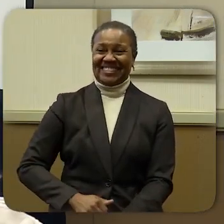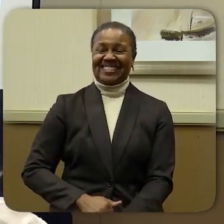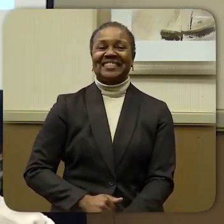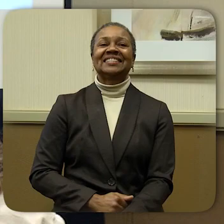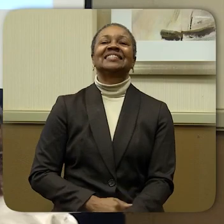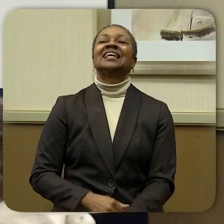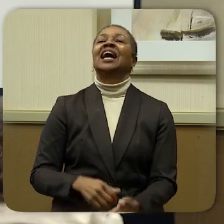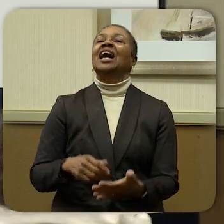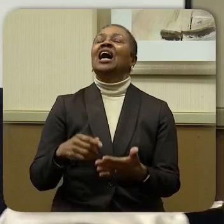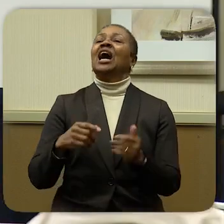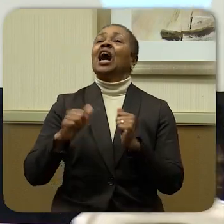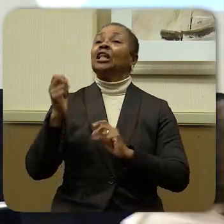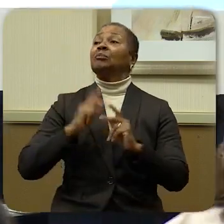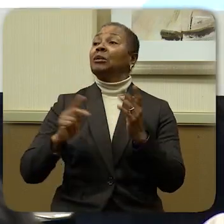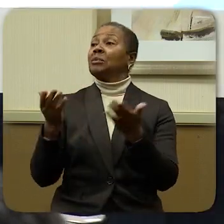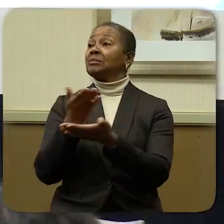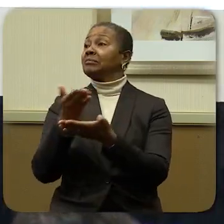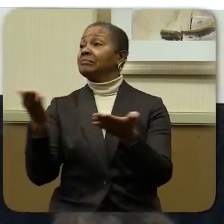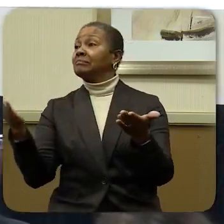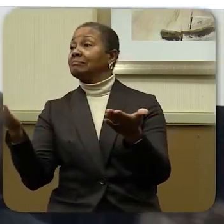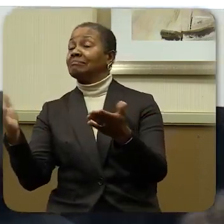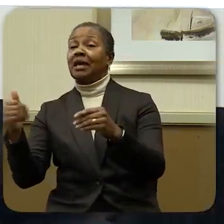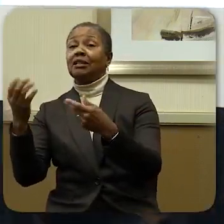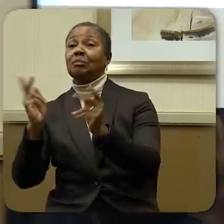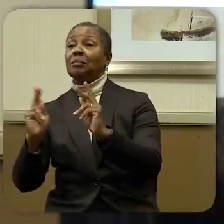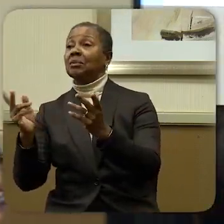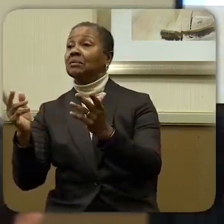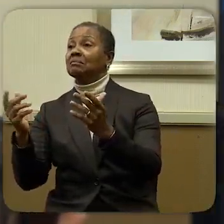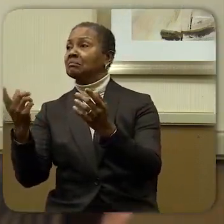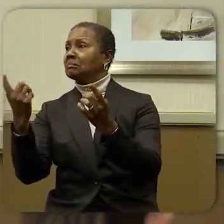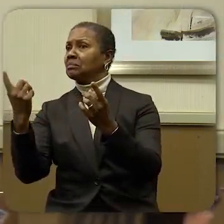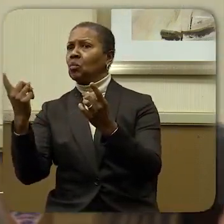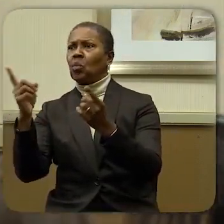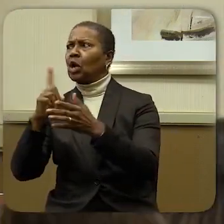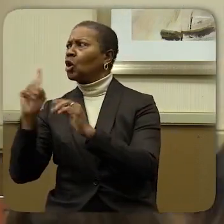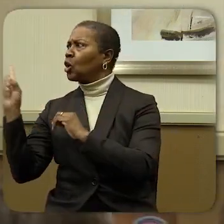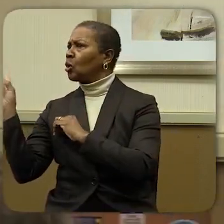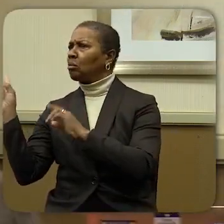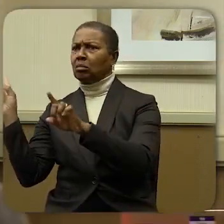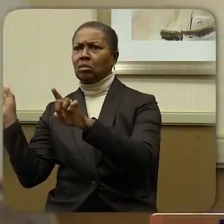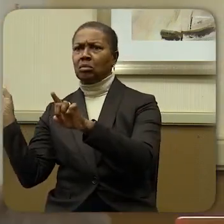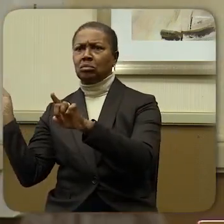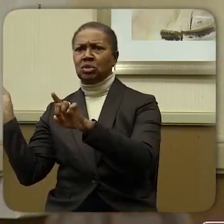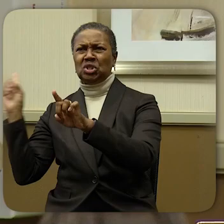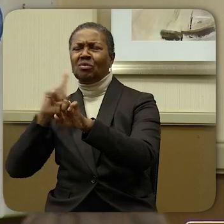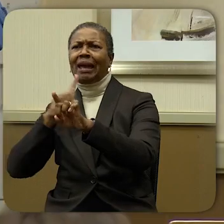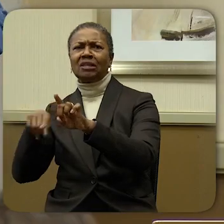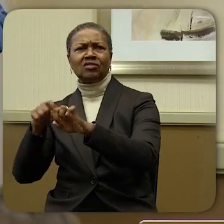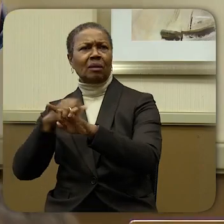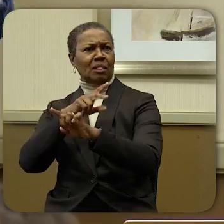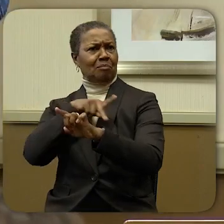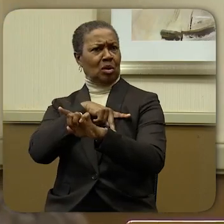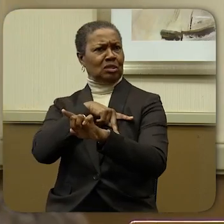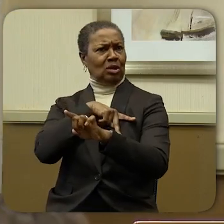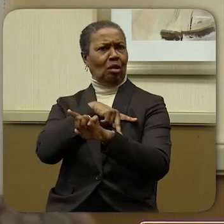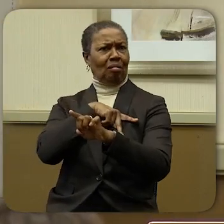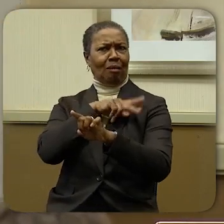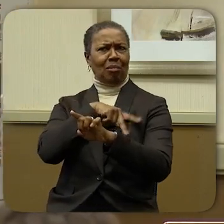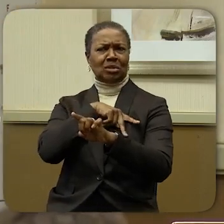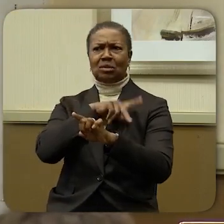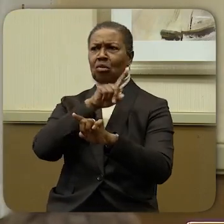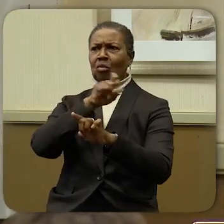All right, what about other people? What question did you answer from the personal side?